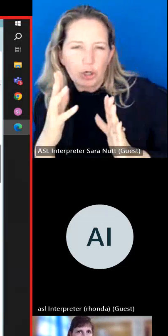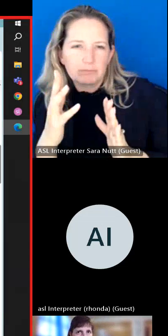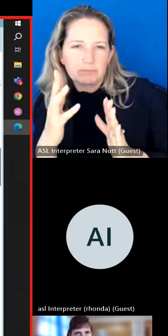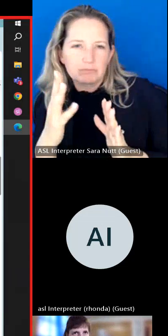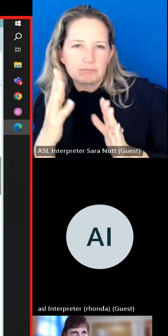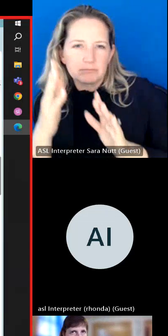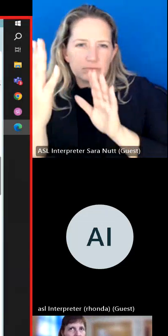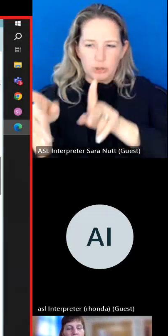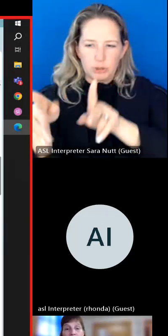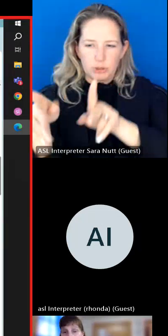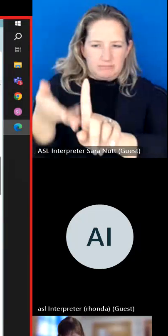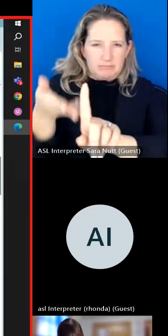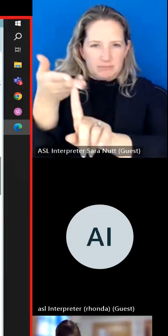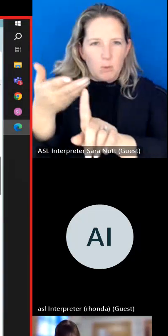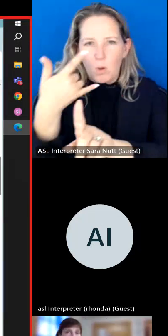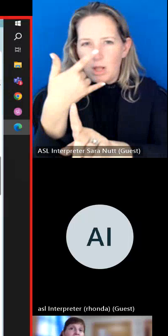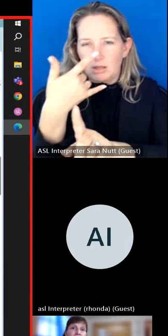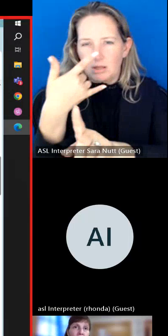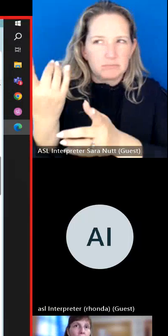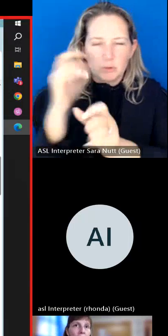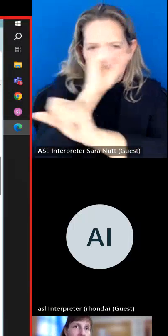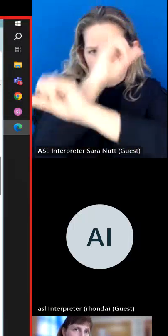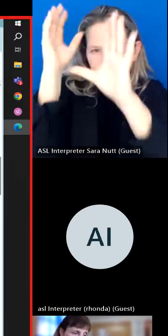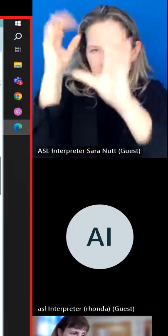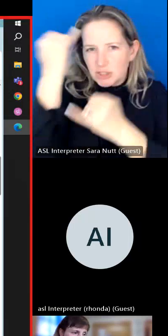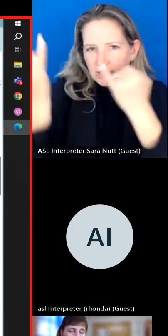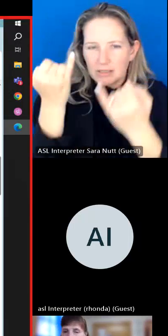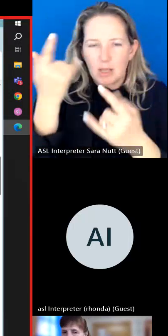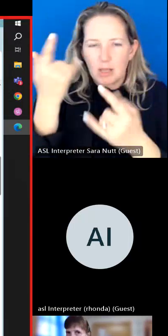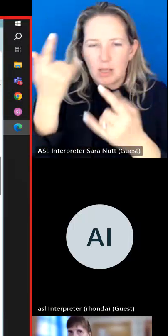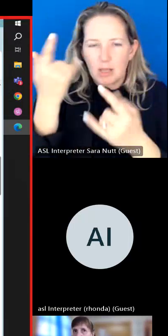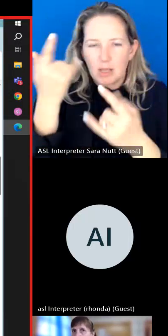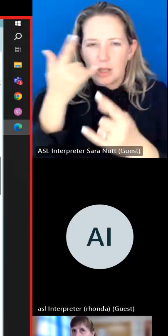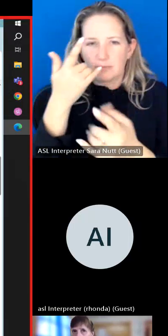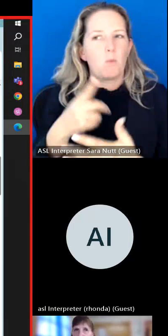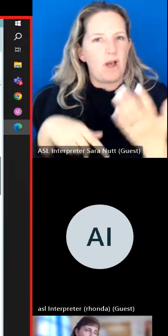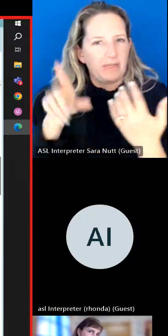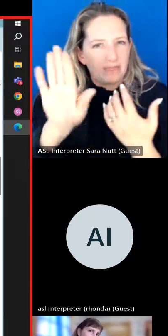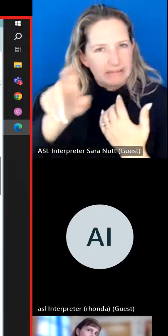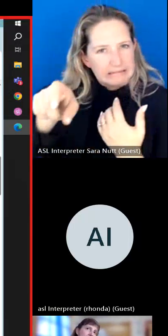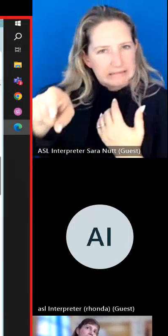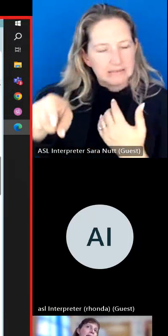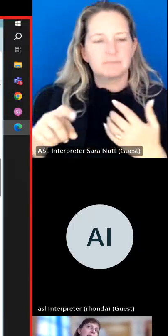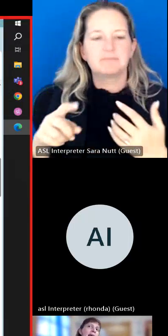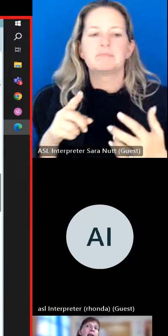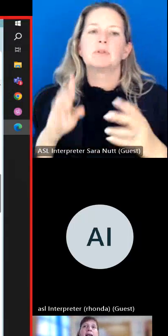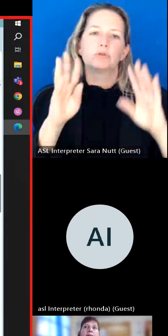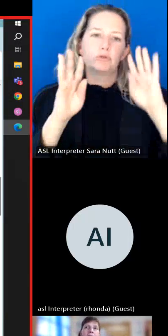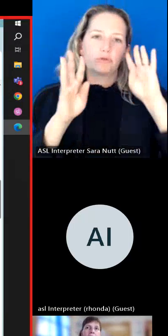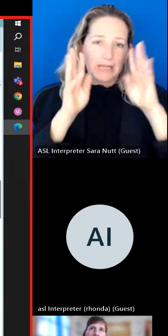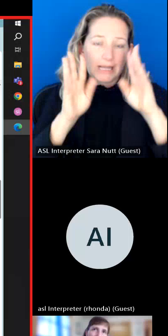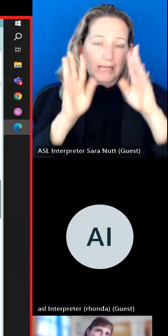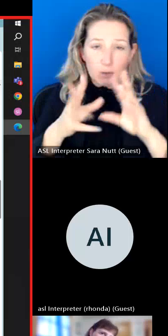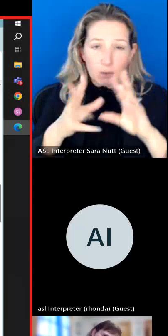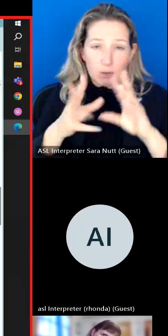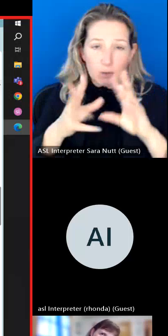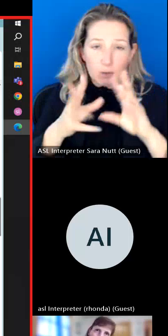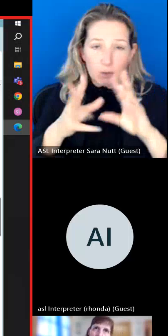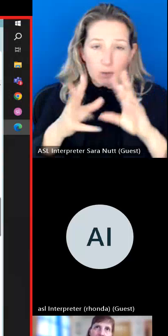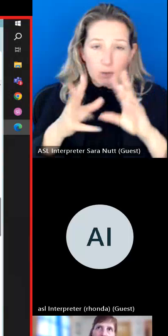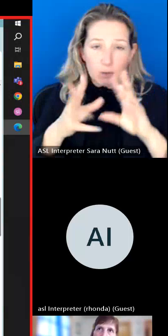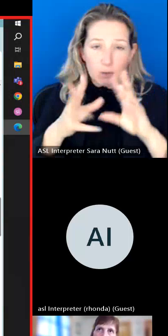your presentation. We talked about finding your story and creating your design and a template,